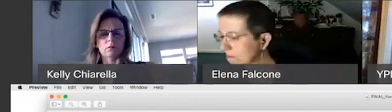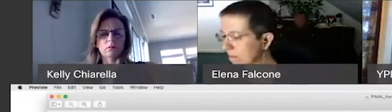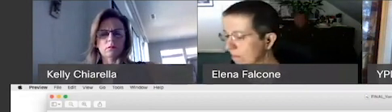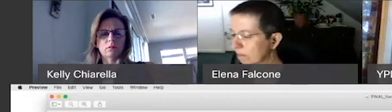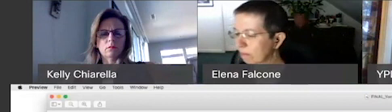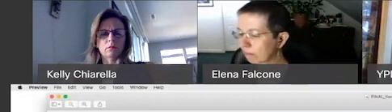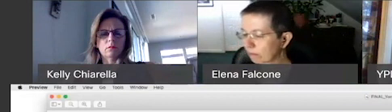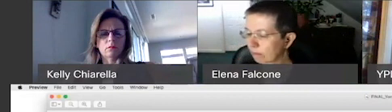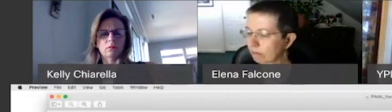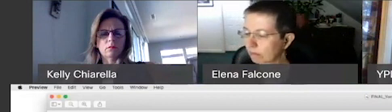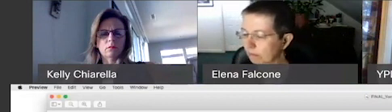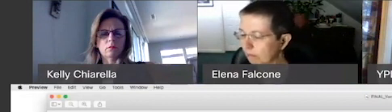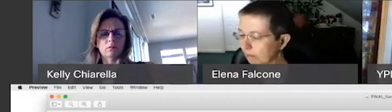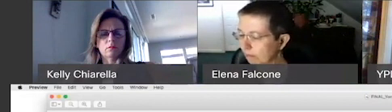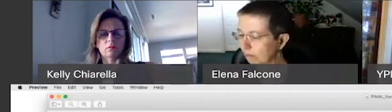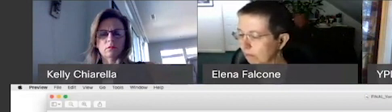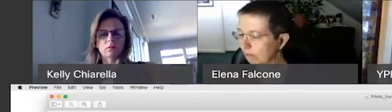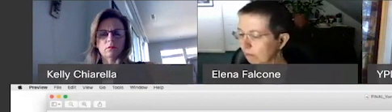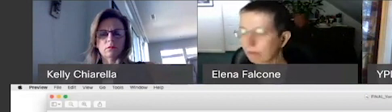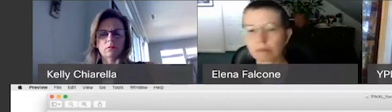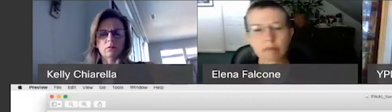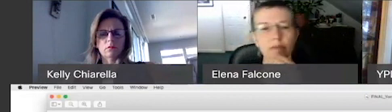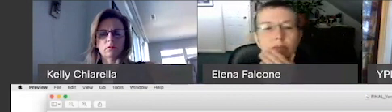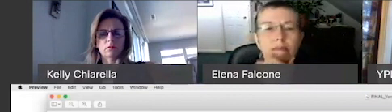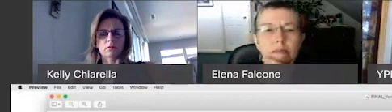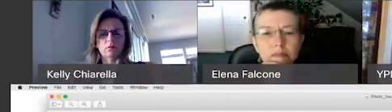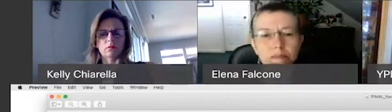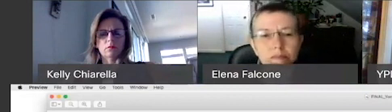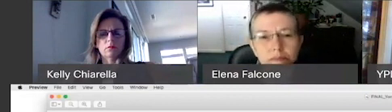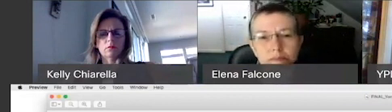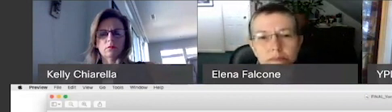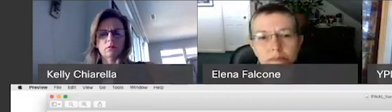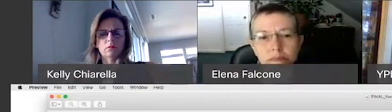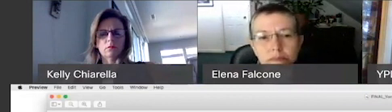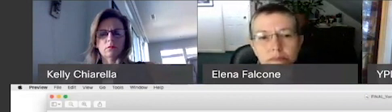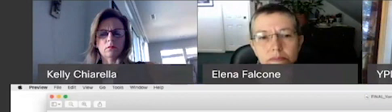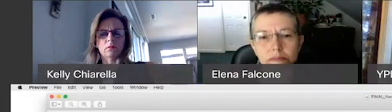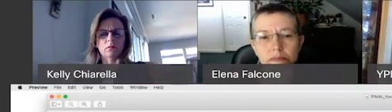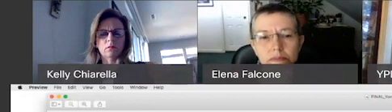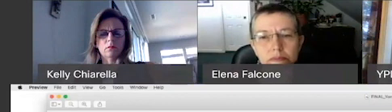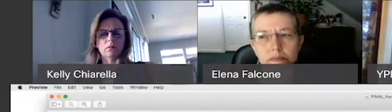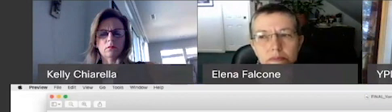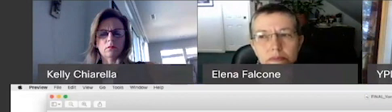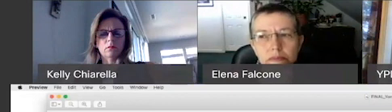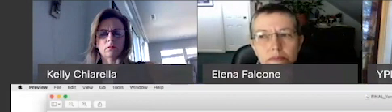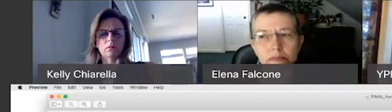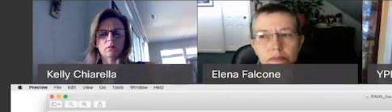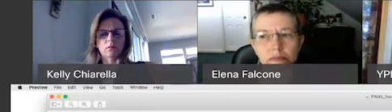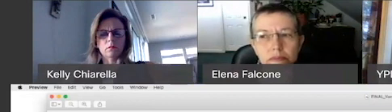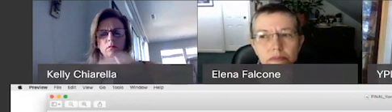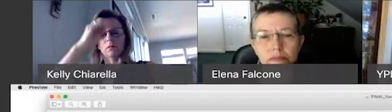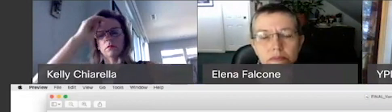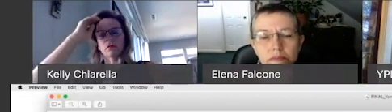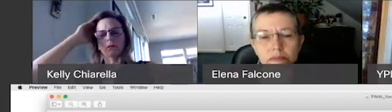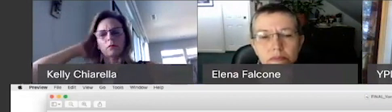out there right now that treats or cures coronavirus. And yet the internet is chock full of websites that are offering bogus